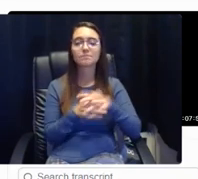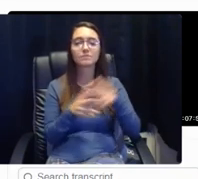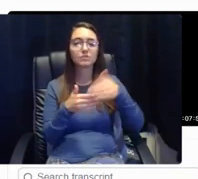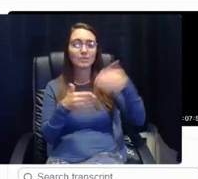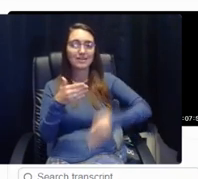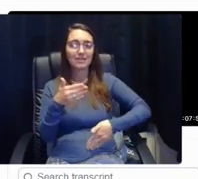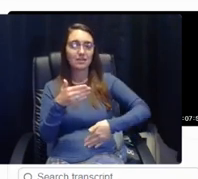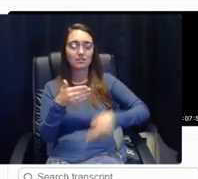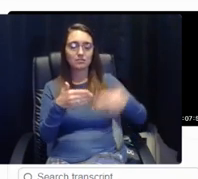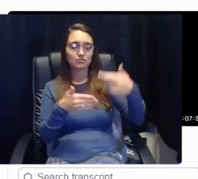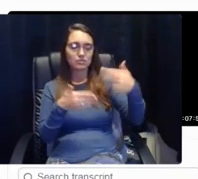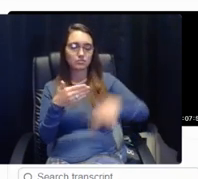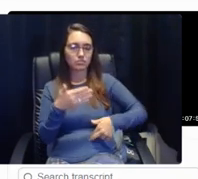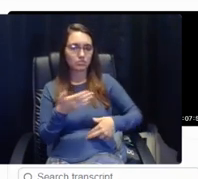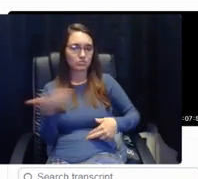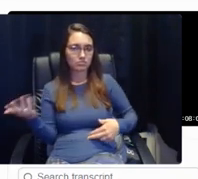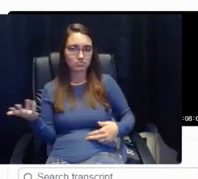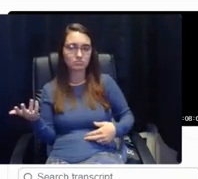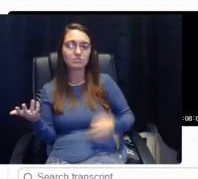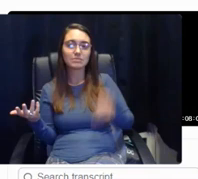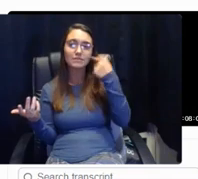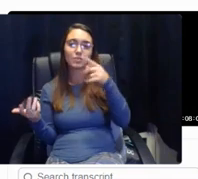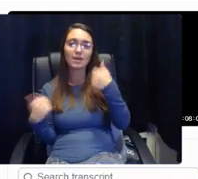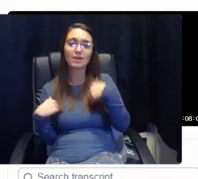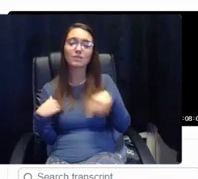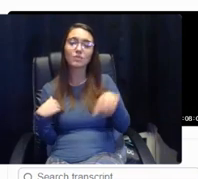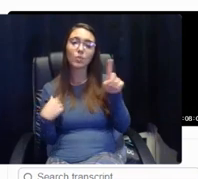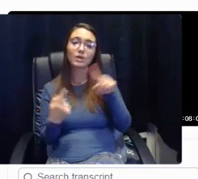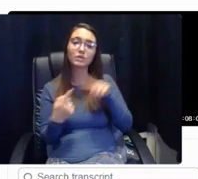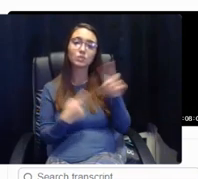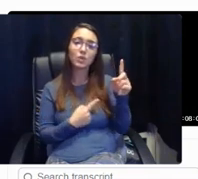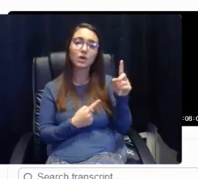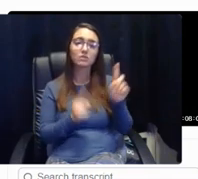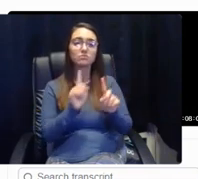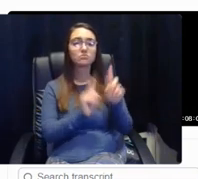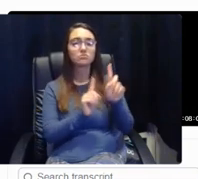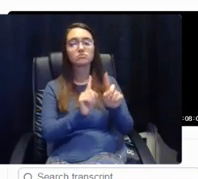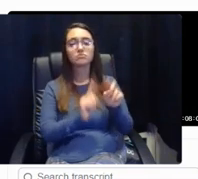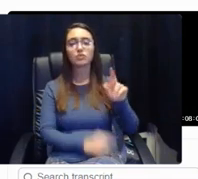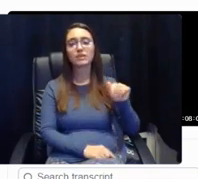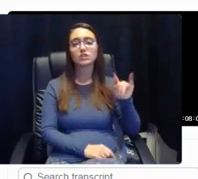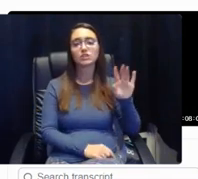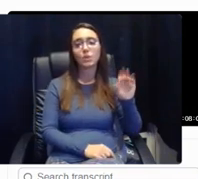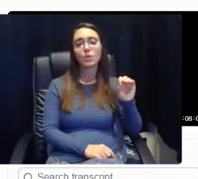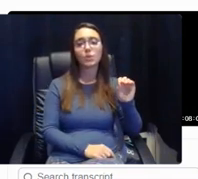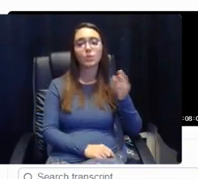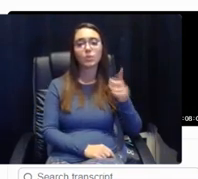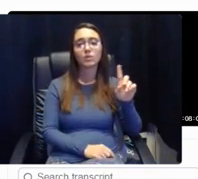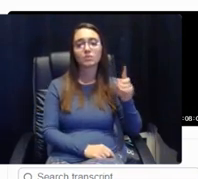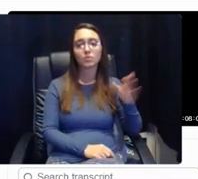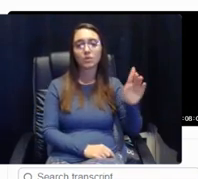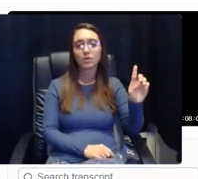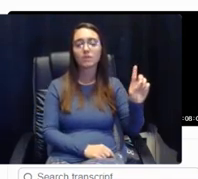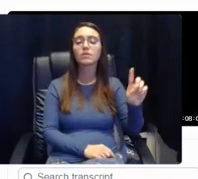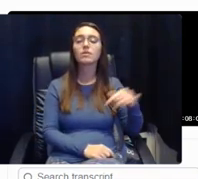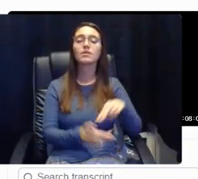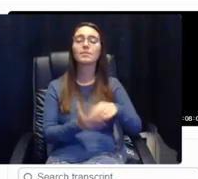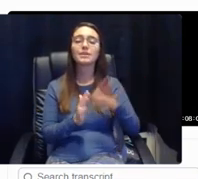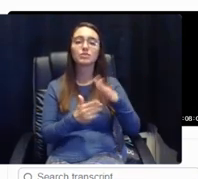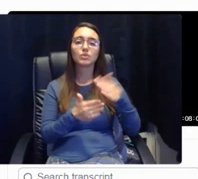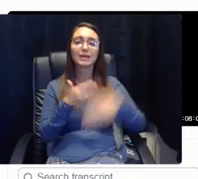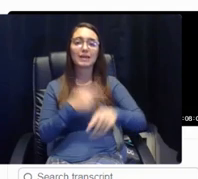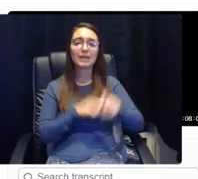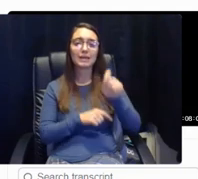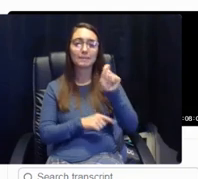here is if you have 1-to-1 ratio, your endpoint potential,